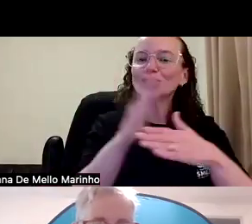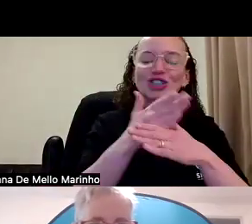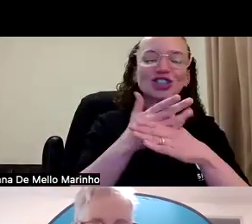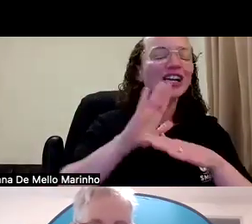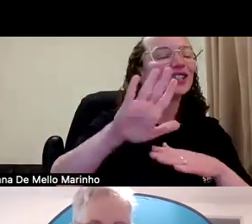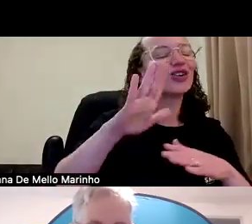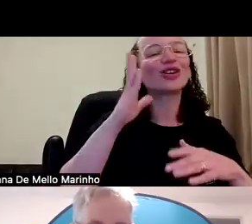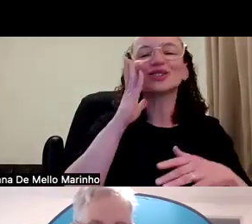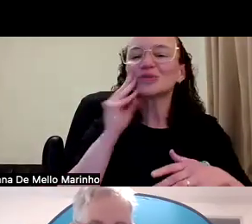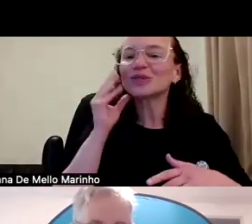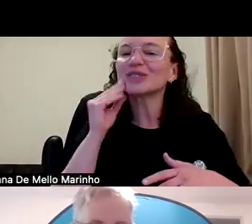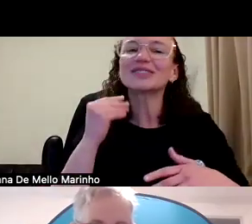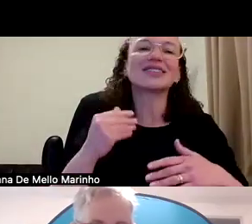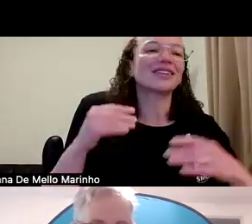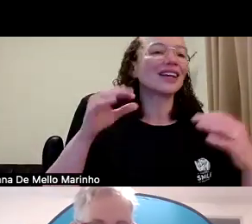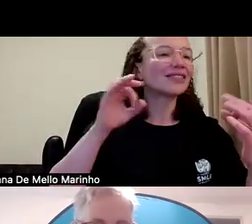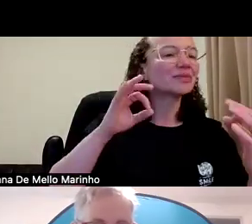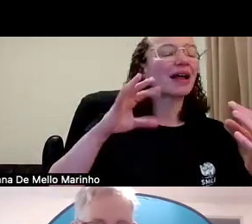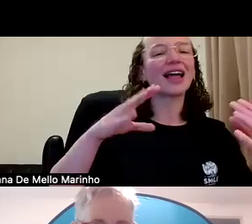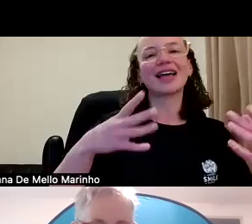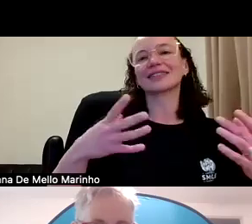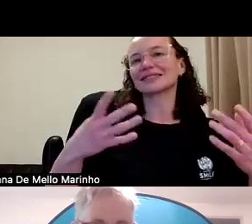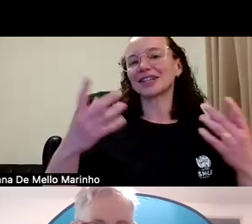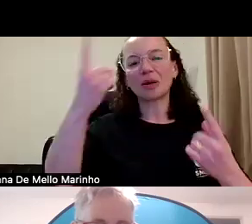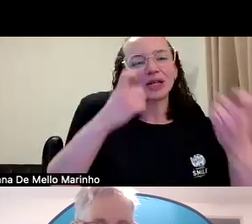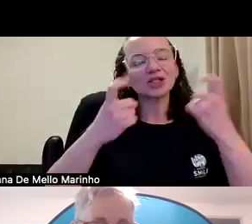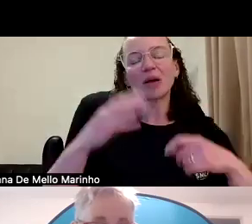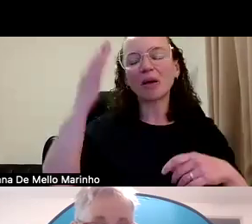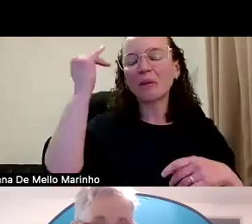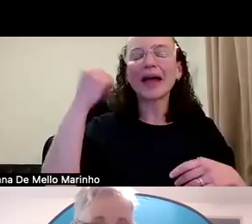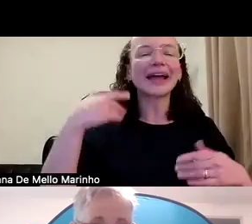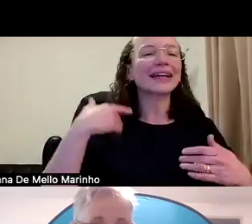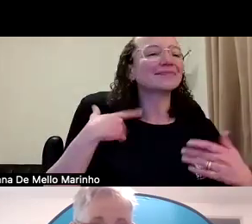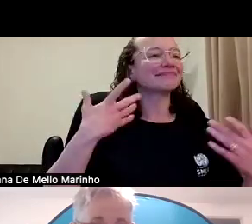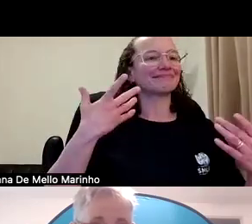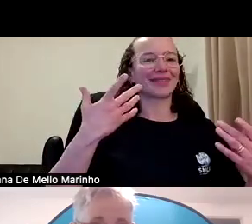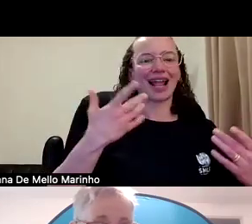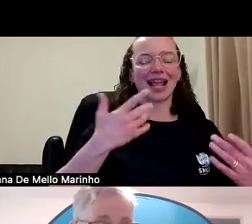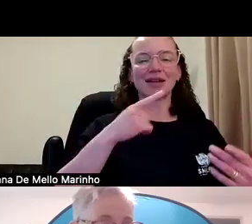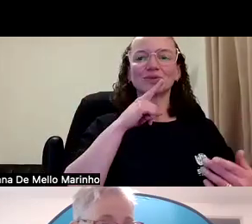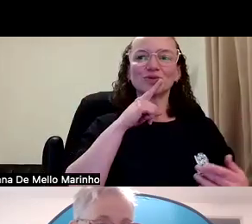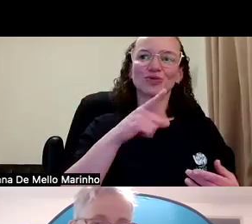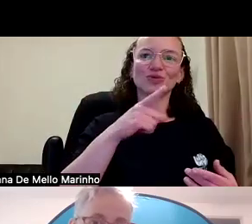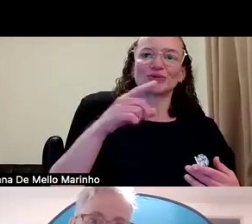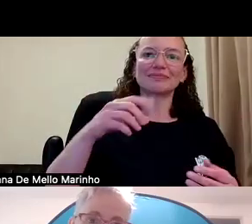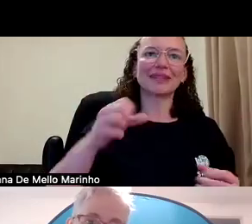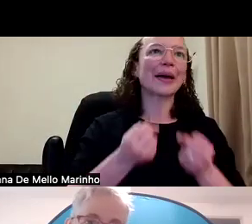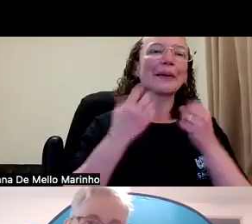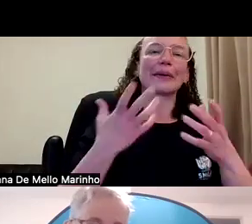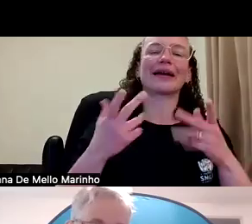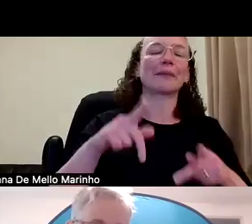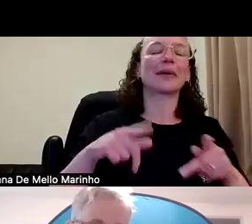Do not be shy. Go ahead and share your experience, your feedback, any questions.